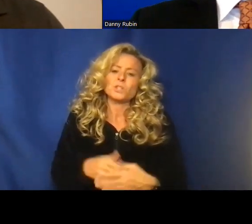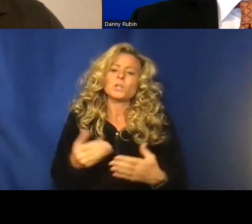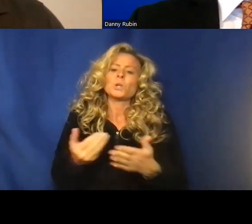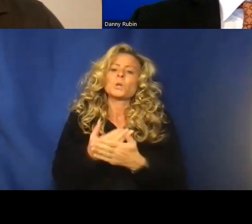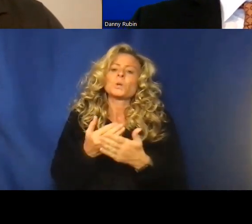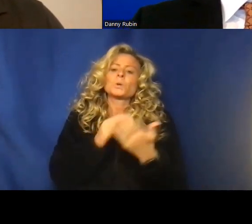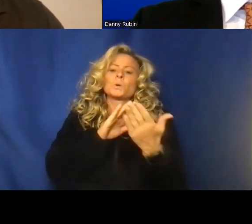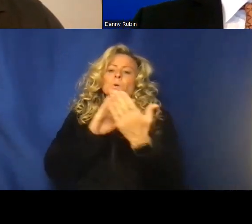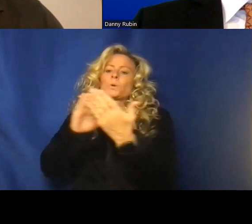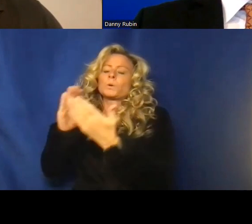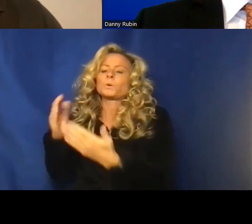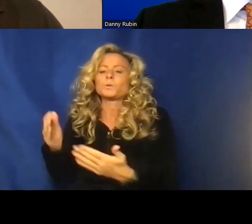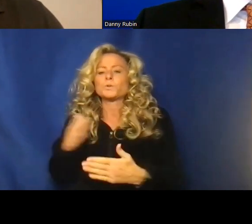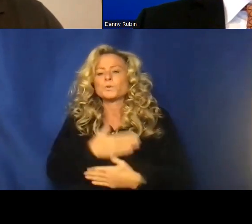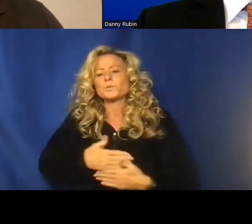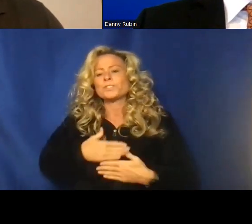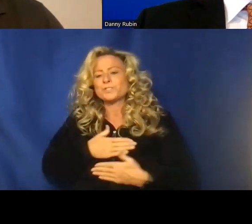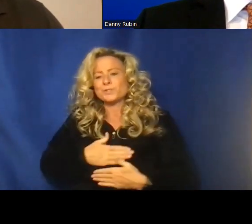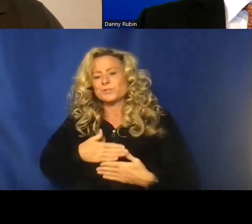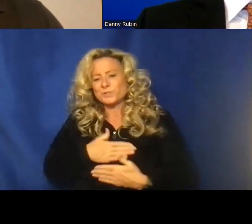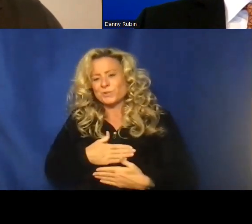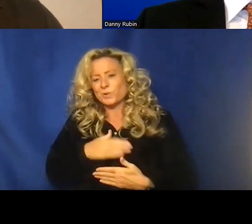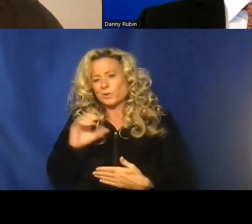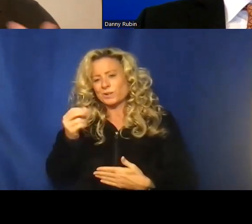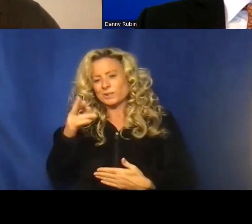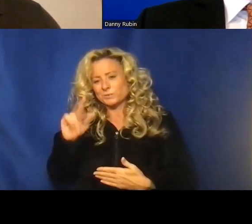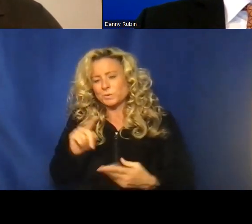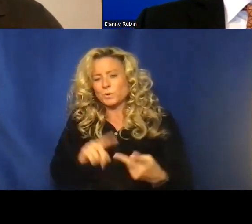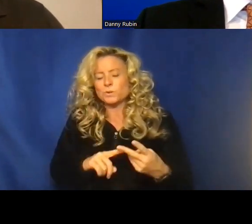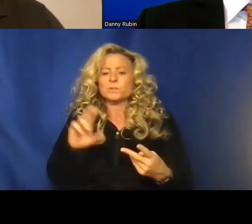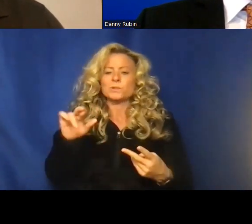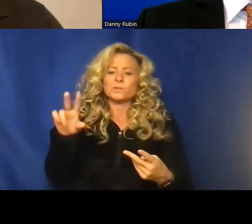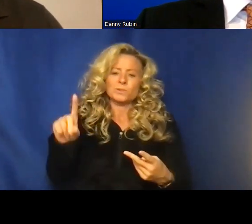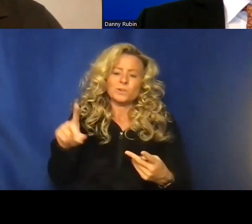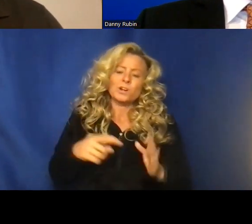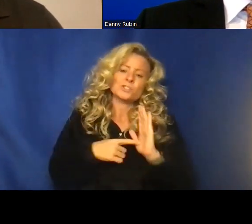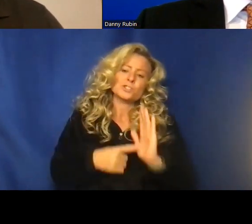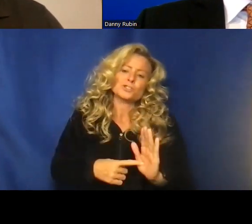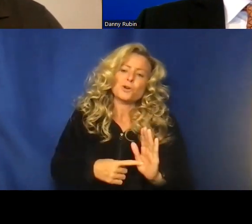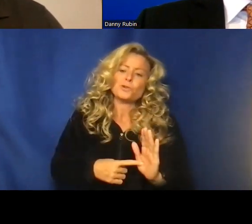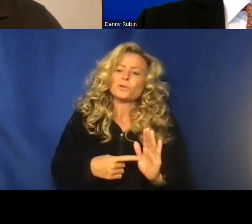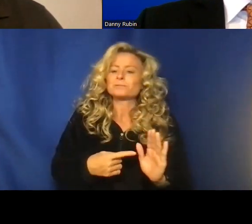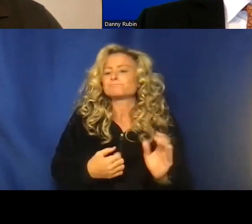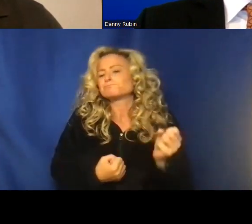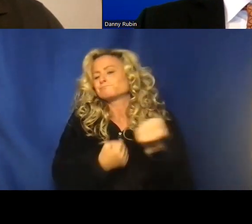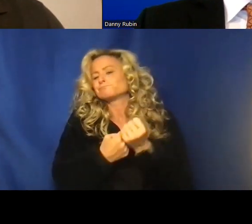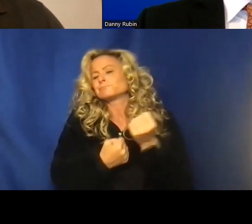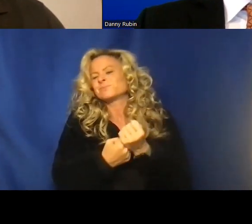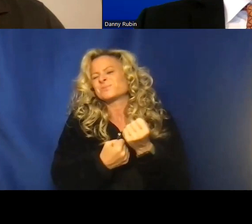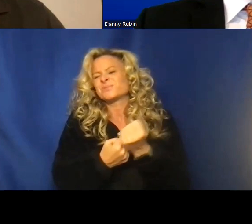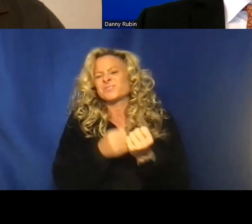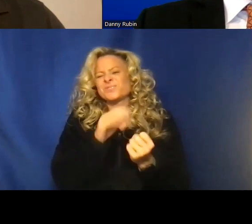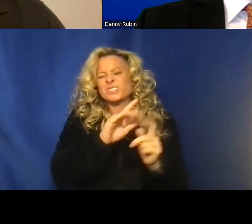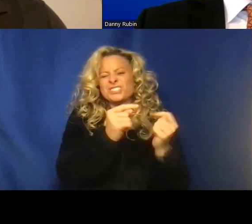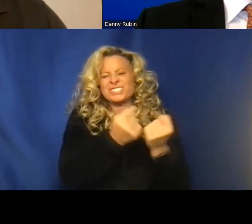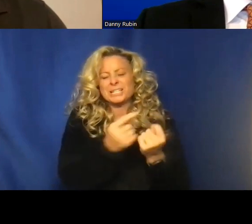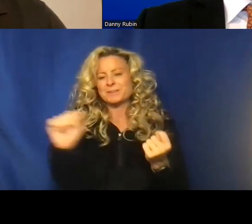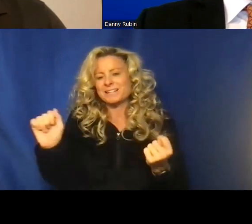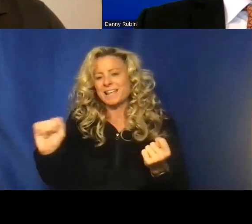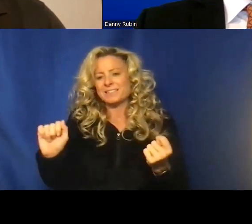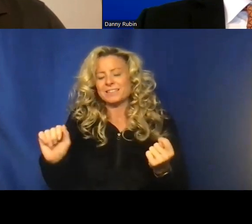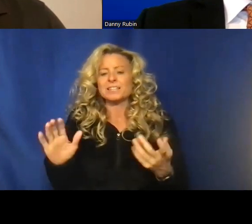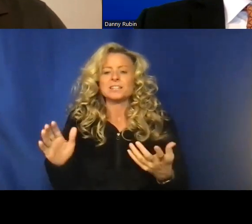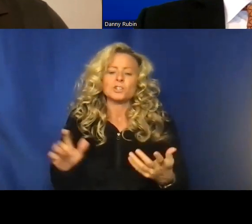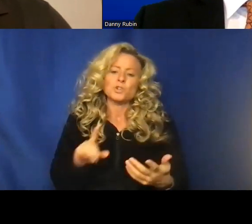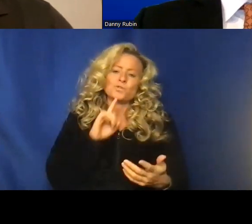ways to enjoy sports, enjoy cards, show your fandom of different teams and different athletes. So I think, to your point,